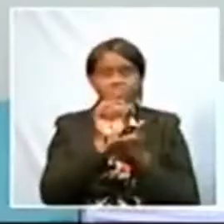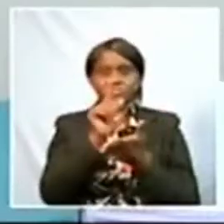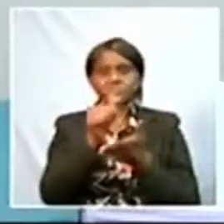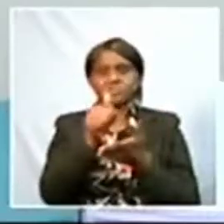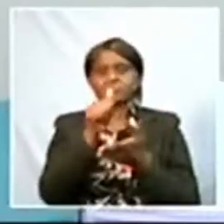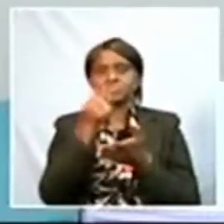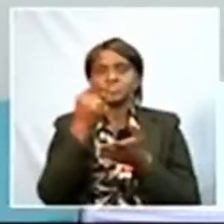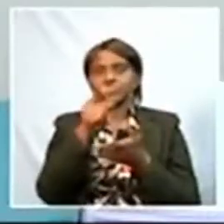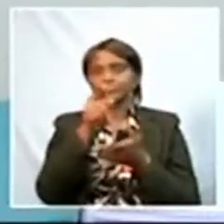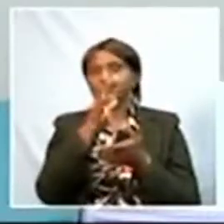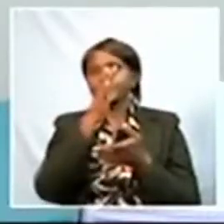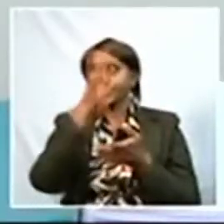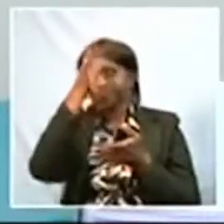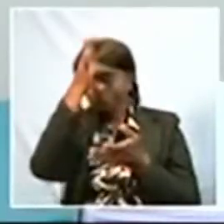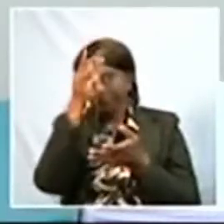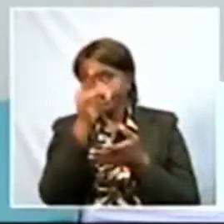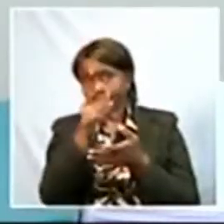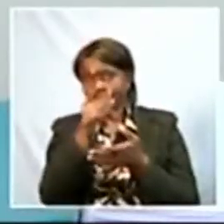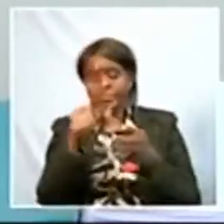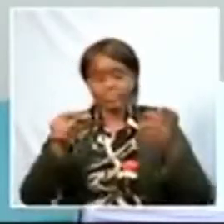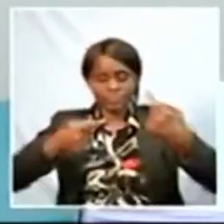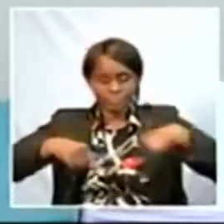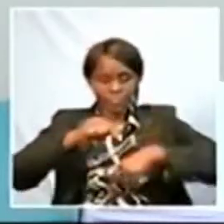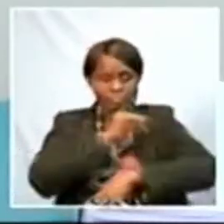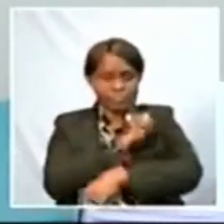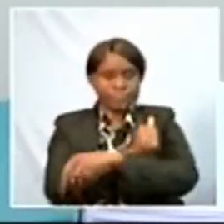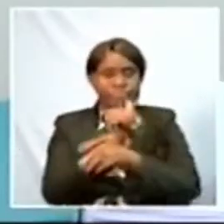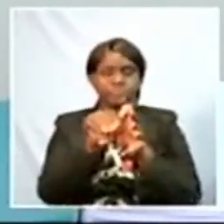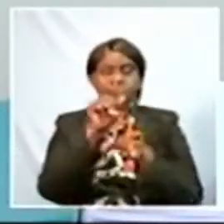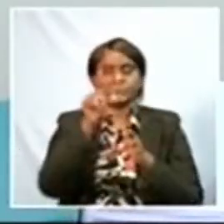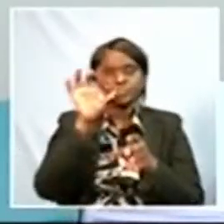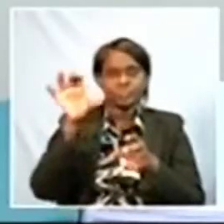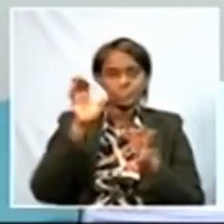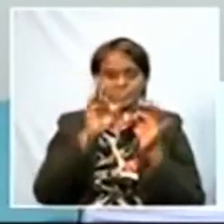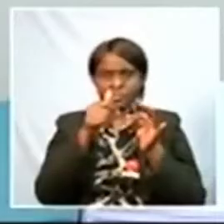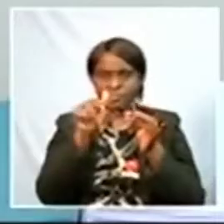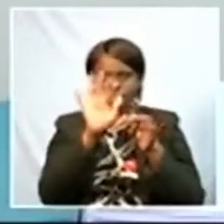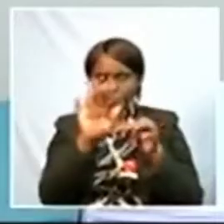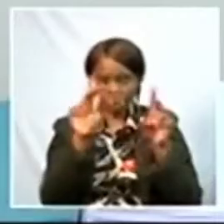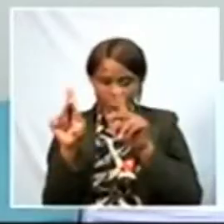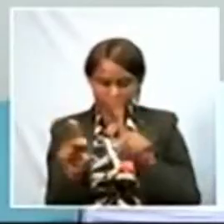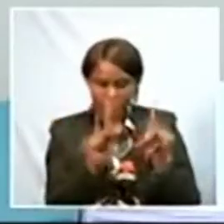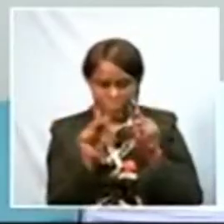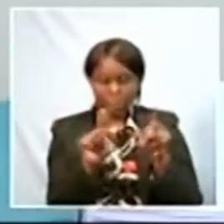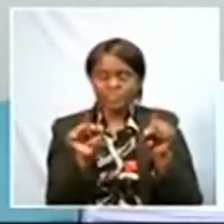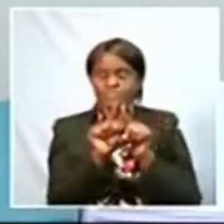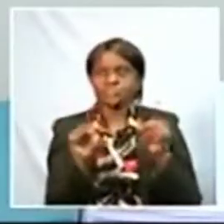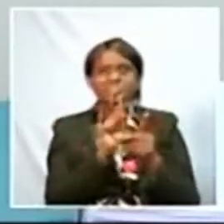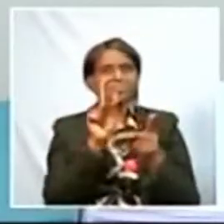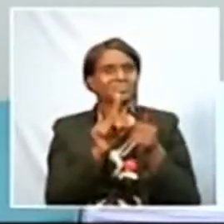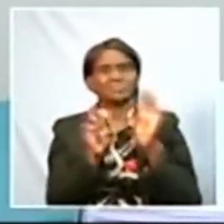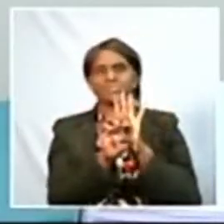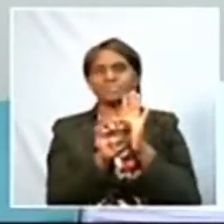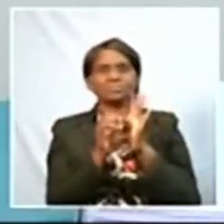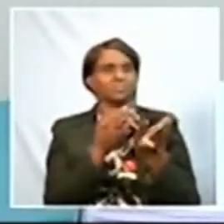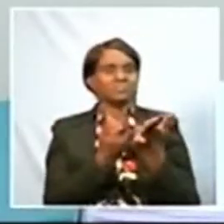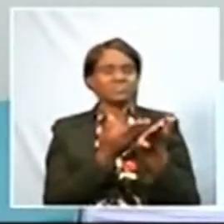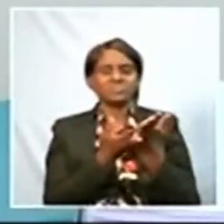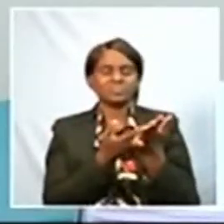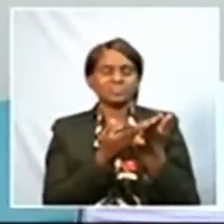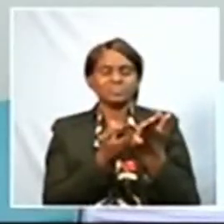you are the parent local authority in the province. And if your performance is like this,